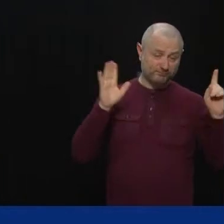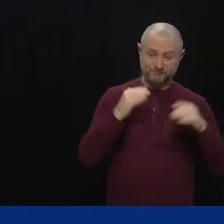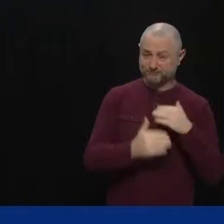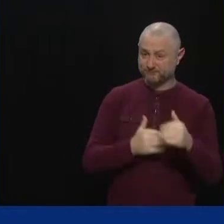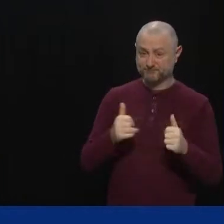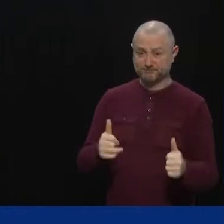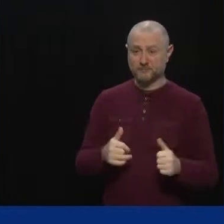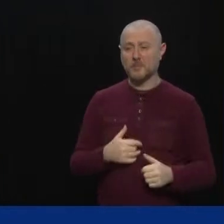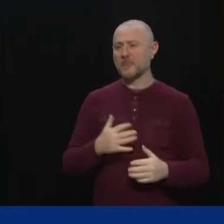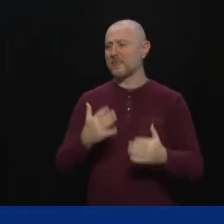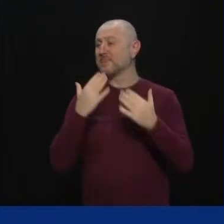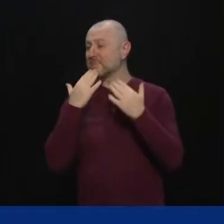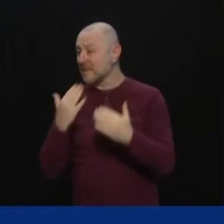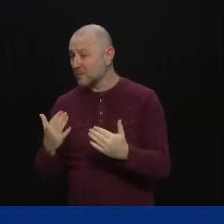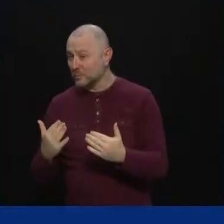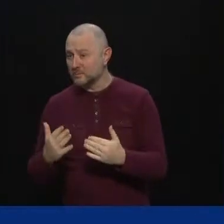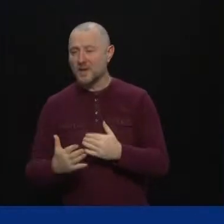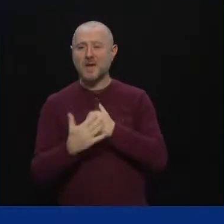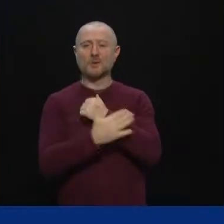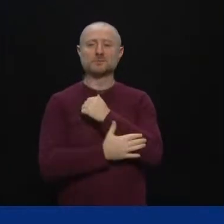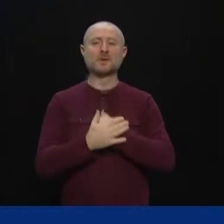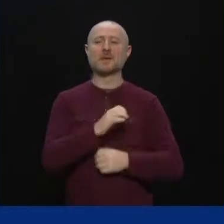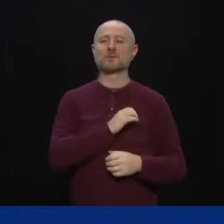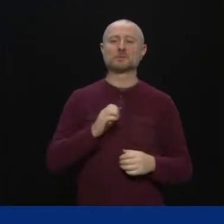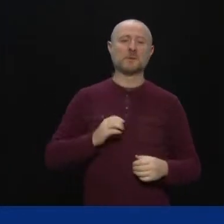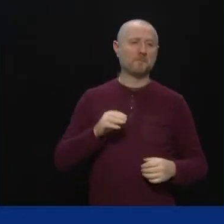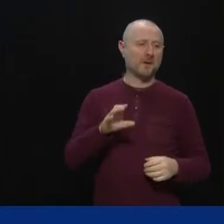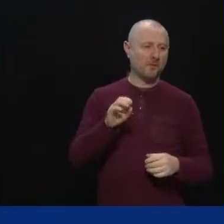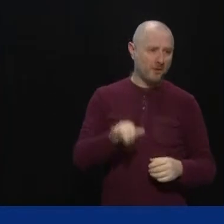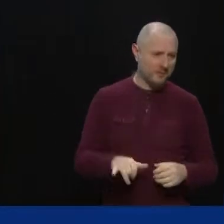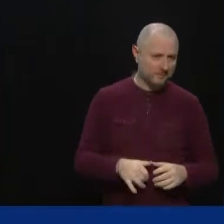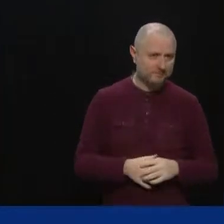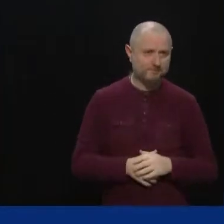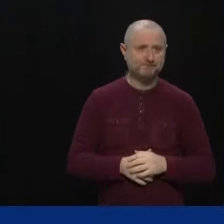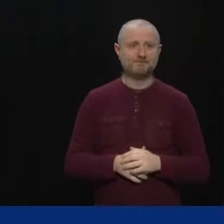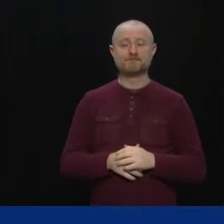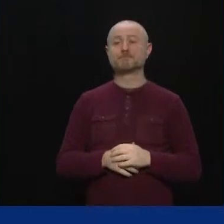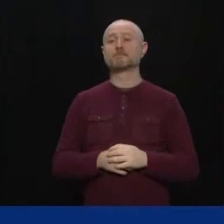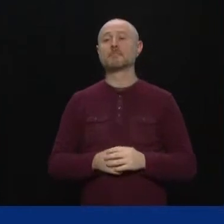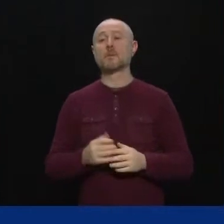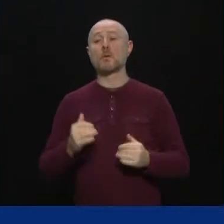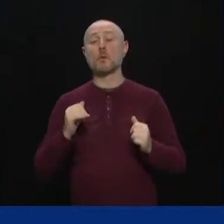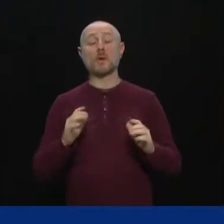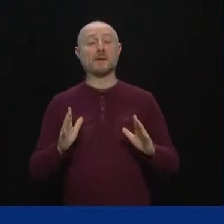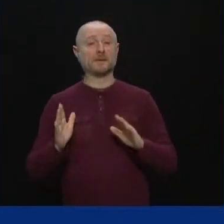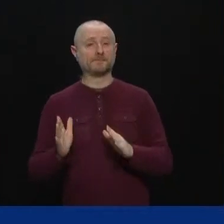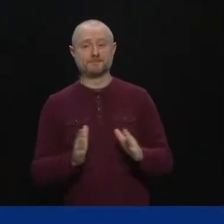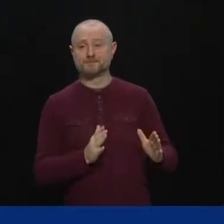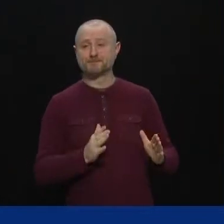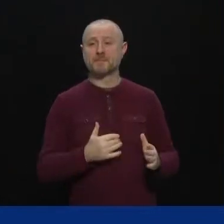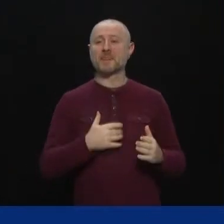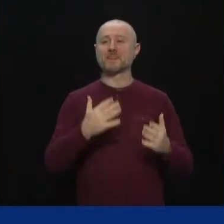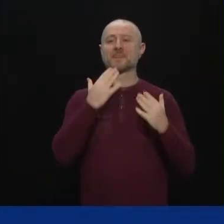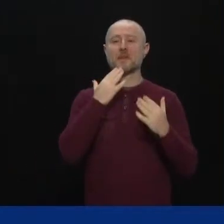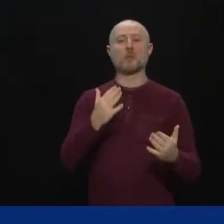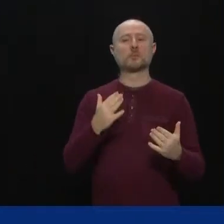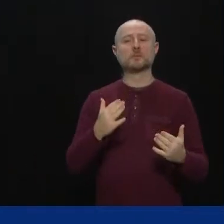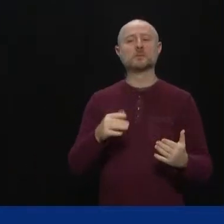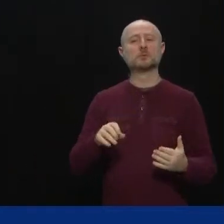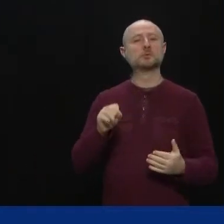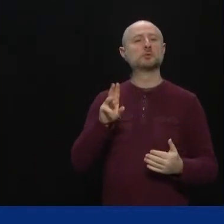So thank you, County Executive. All right, so and I wanted to thank SUNY Albany, as I mentioned, the